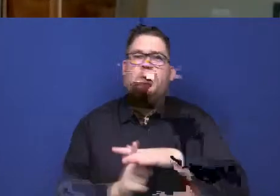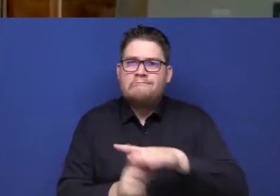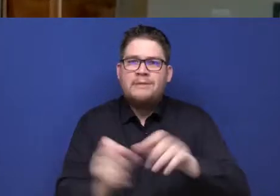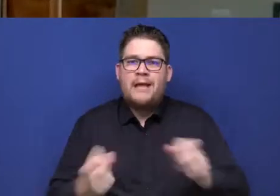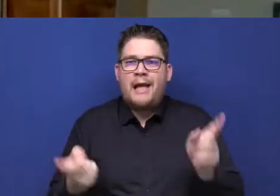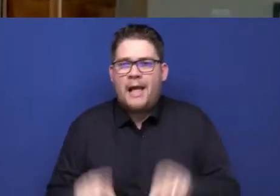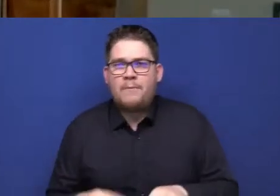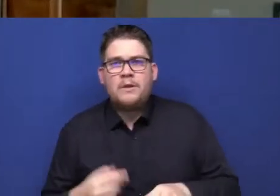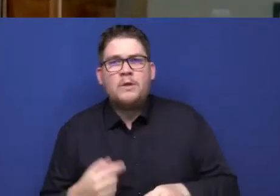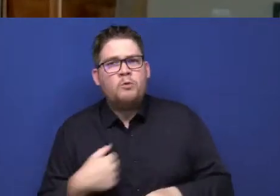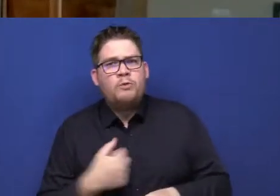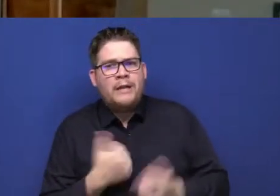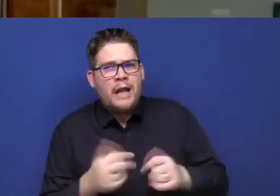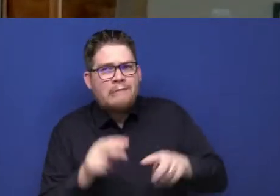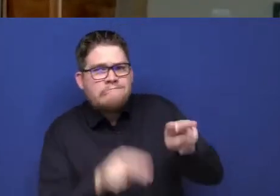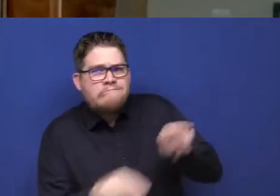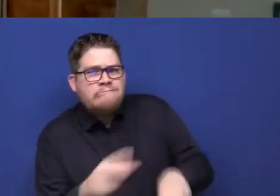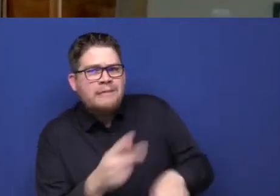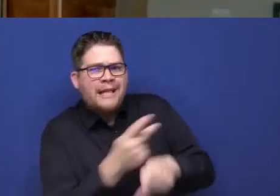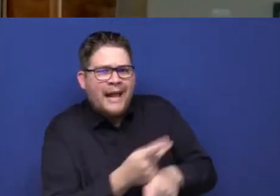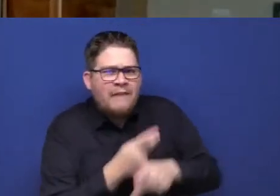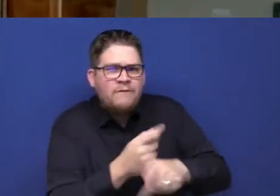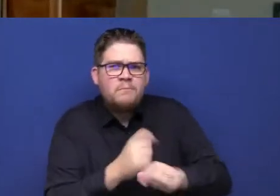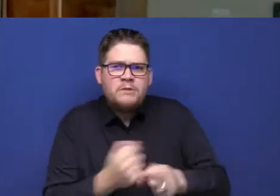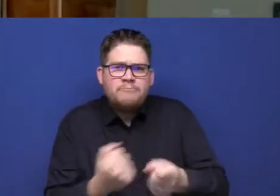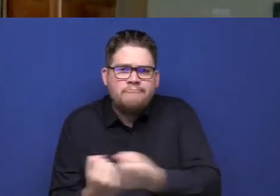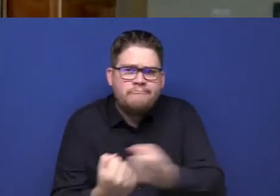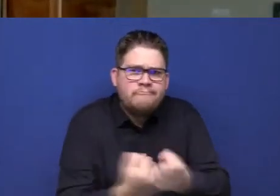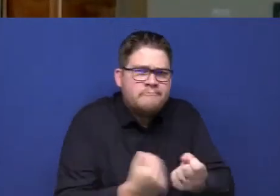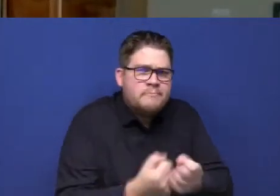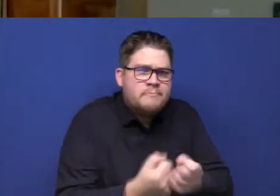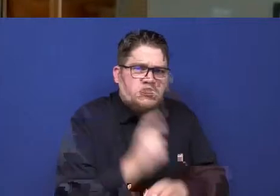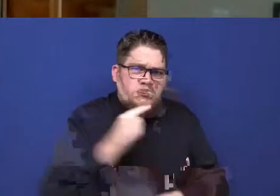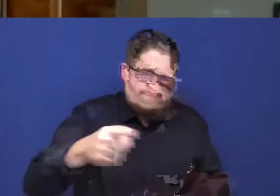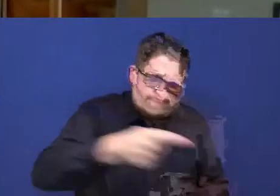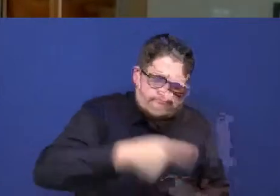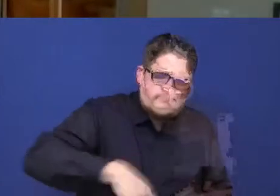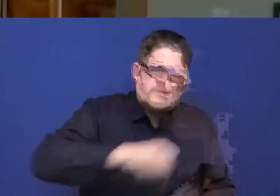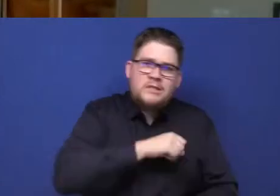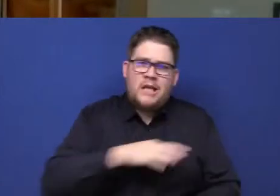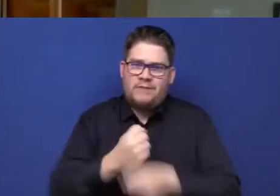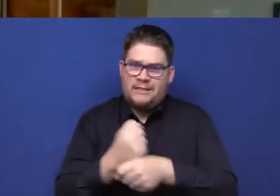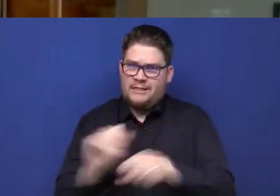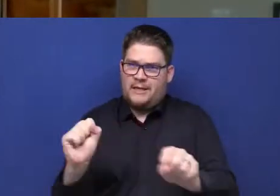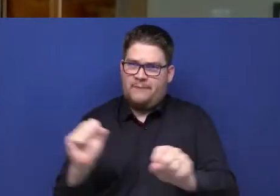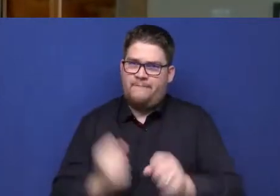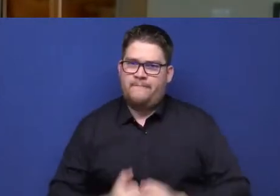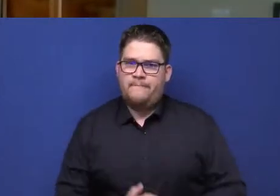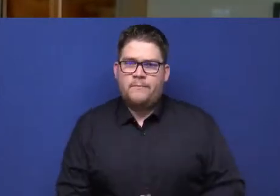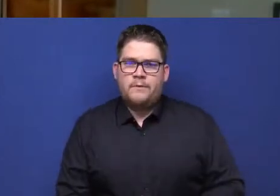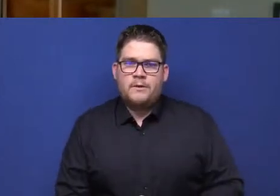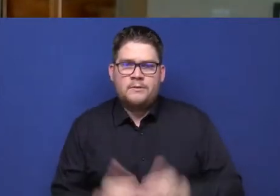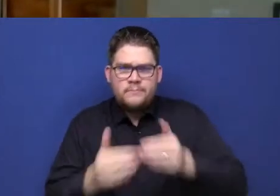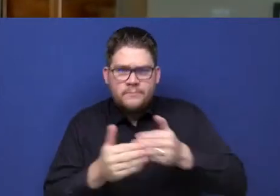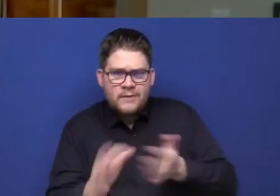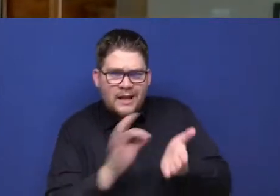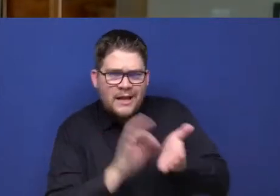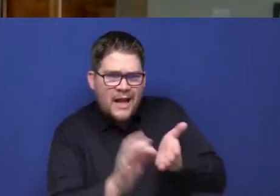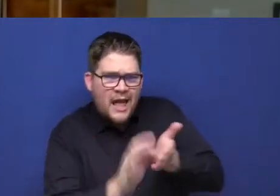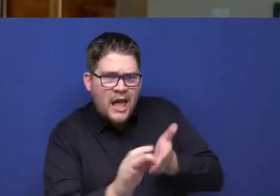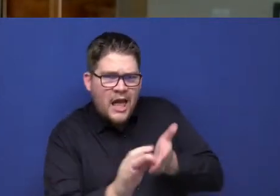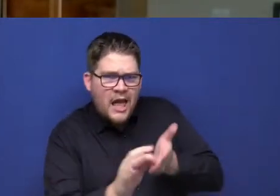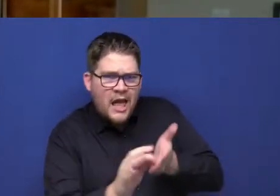impending drop-off with personnel going back to post-secondary institutions in September, not only our staff, but